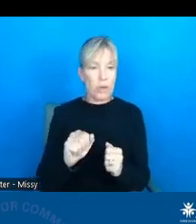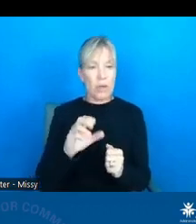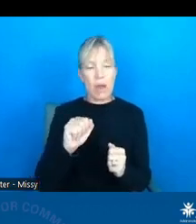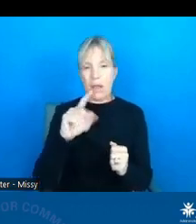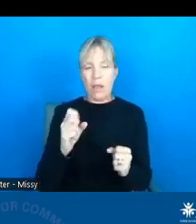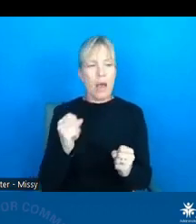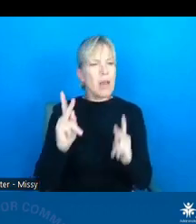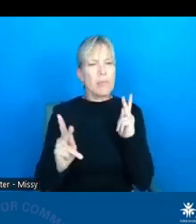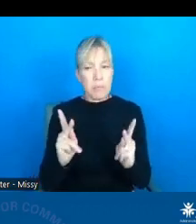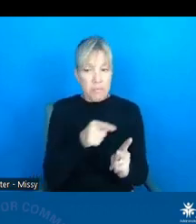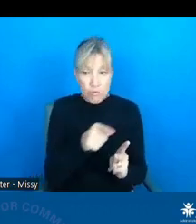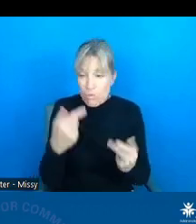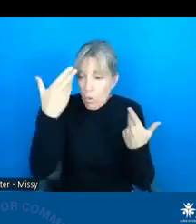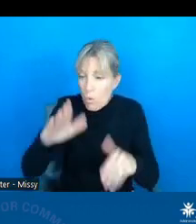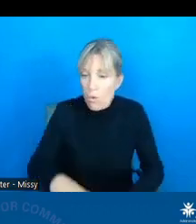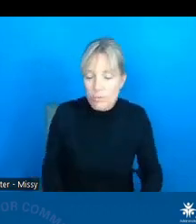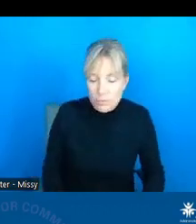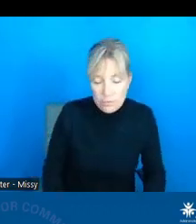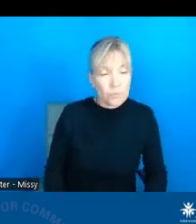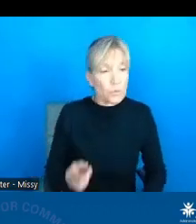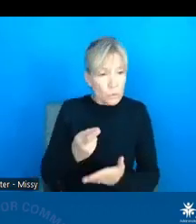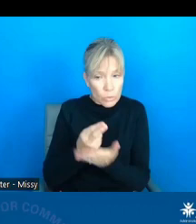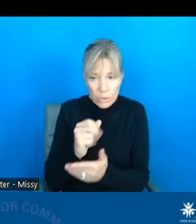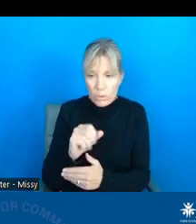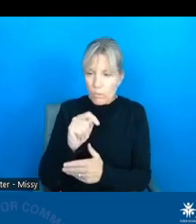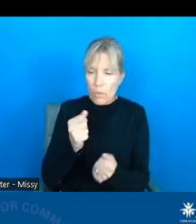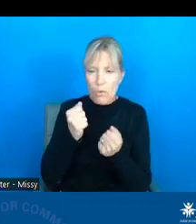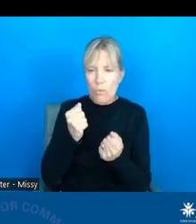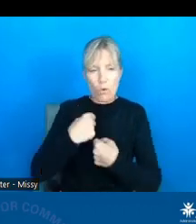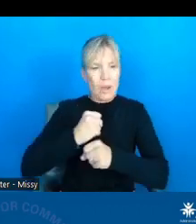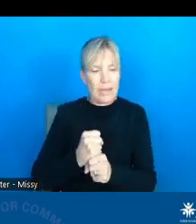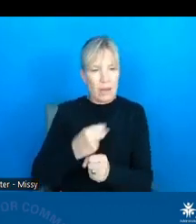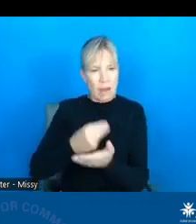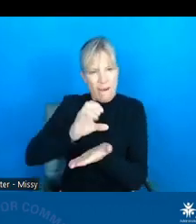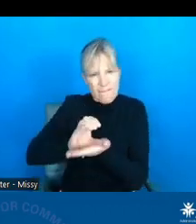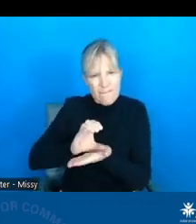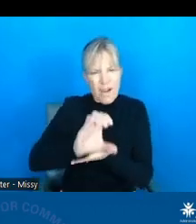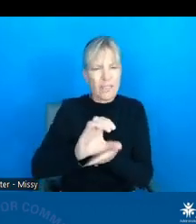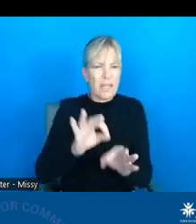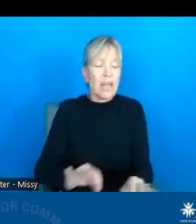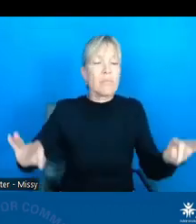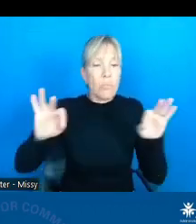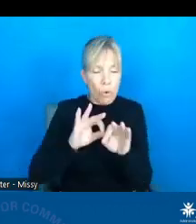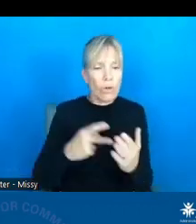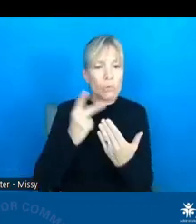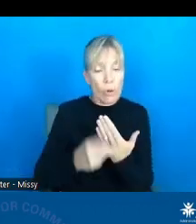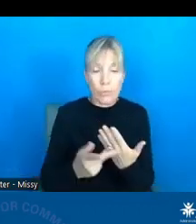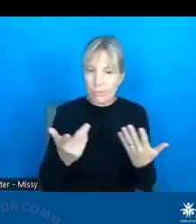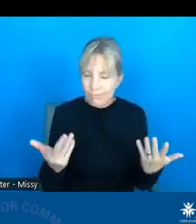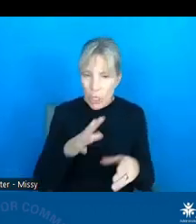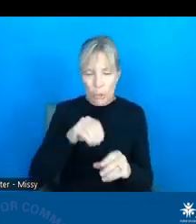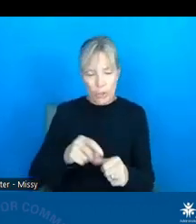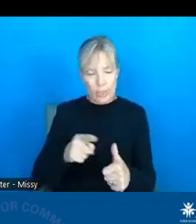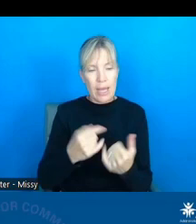people also don't know that the Rehab Act created and funded really important programs, including